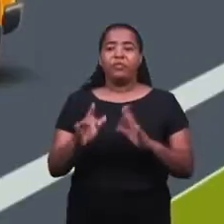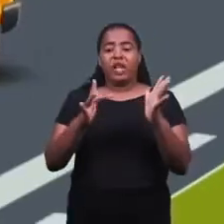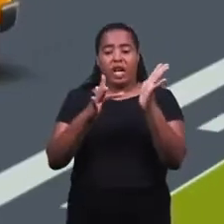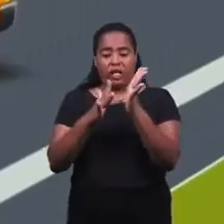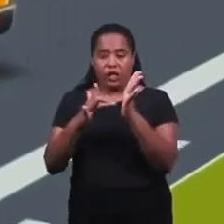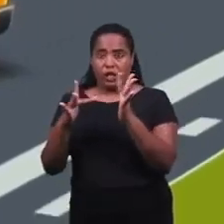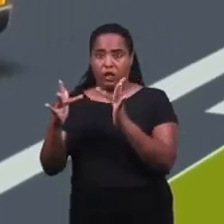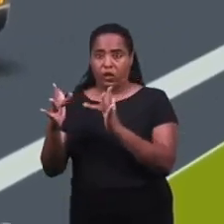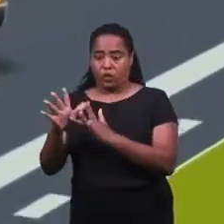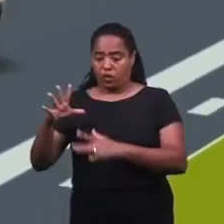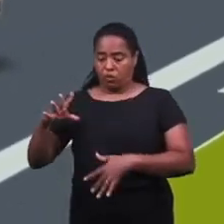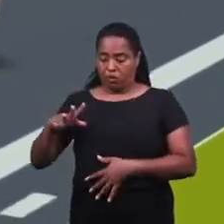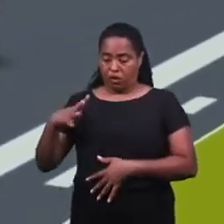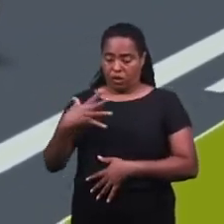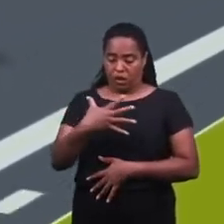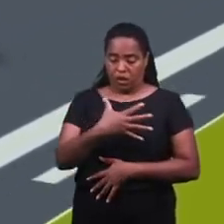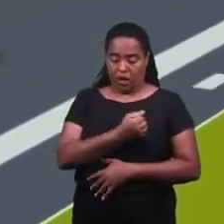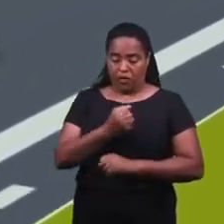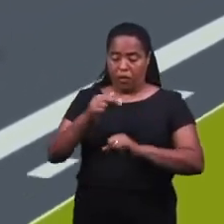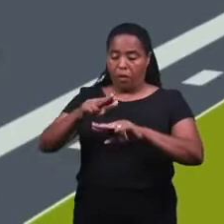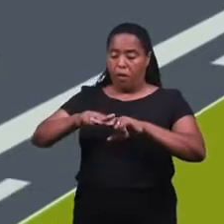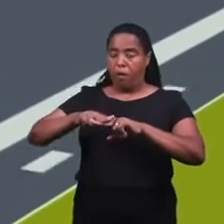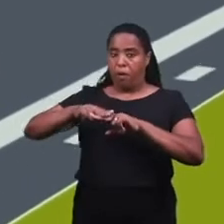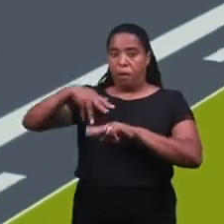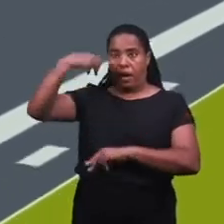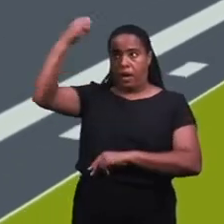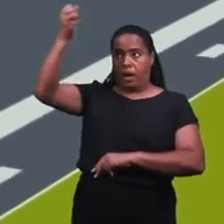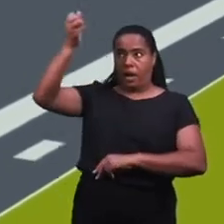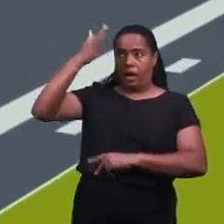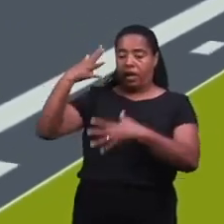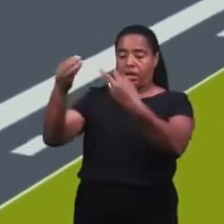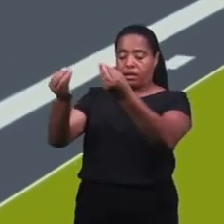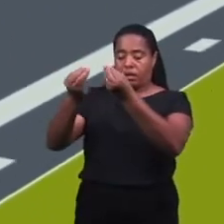I was saved by the grace that was deposited in me.